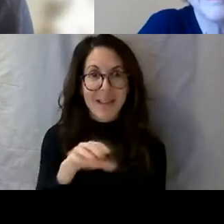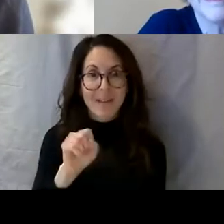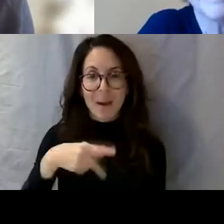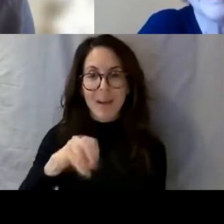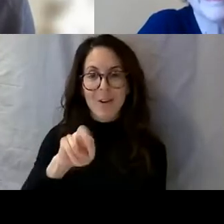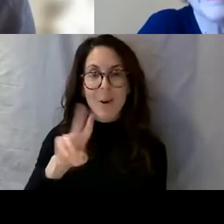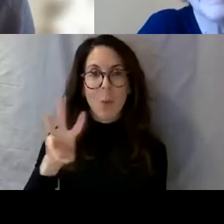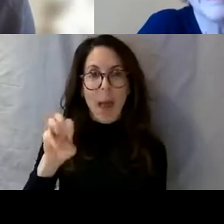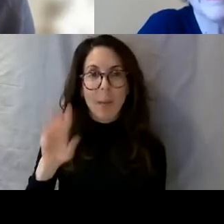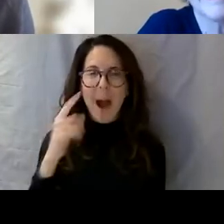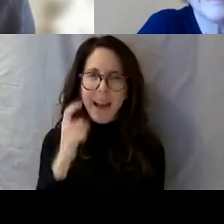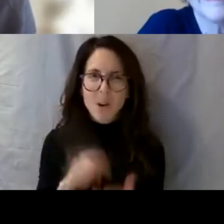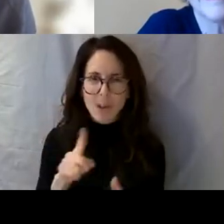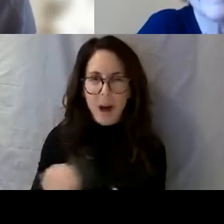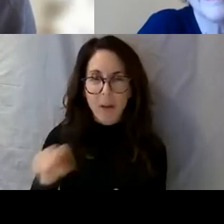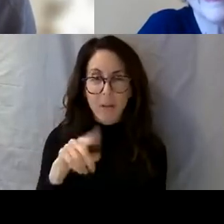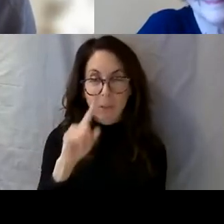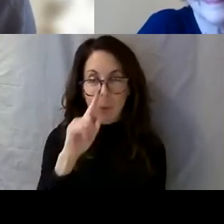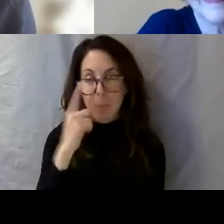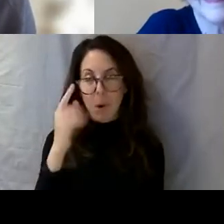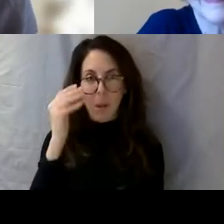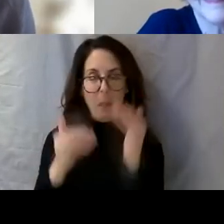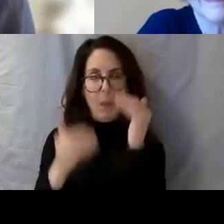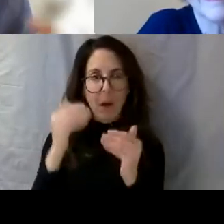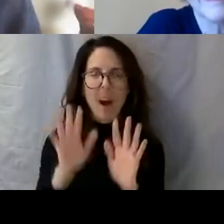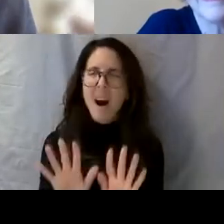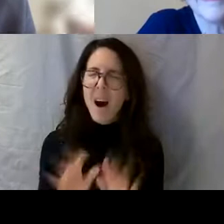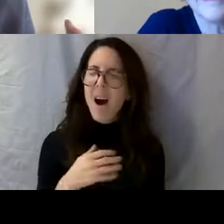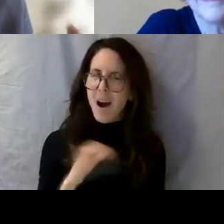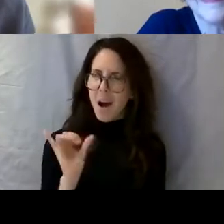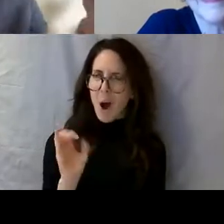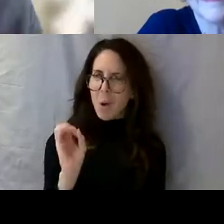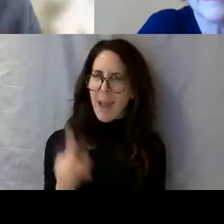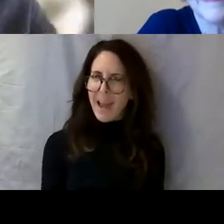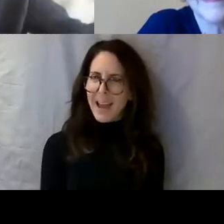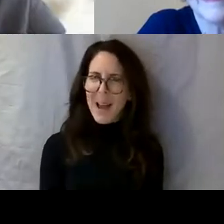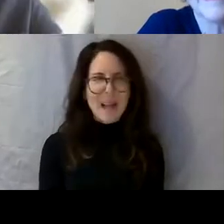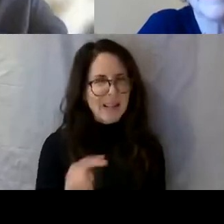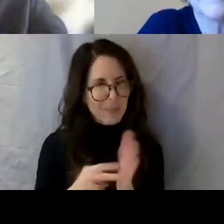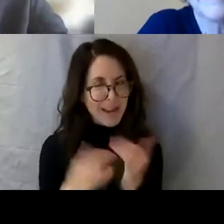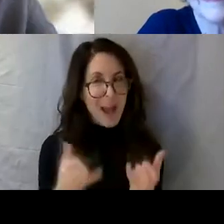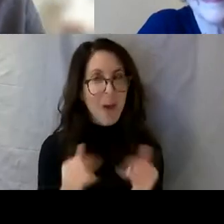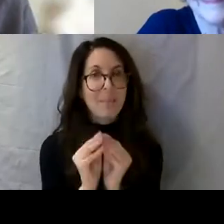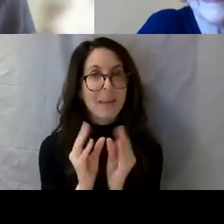over. And so that move was out of like trying to like, oh, we actually have to make this like a